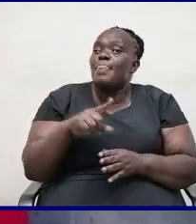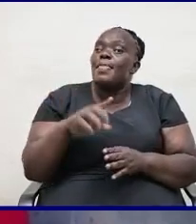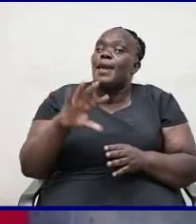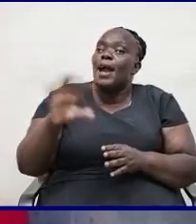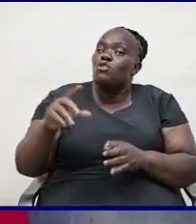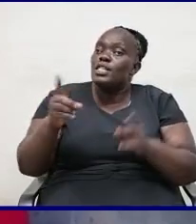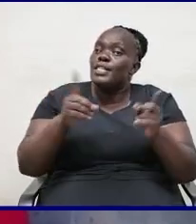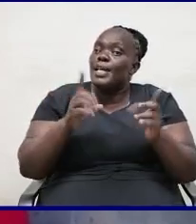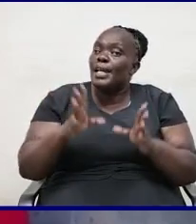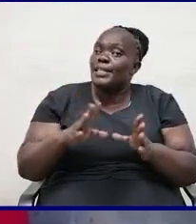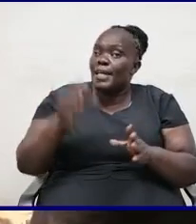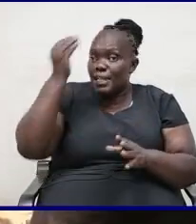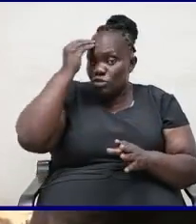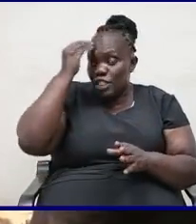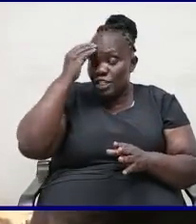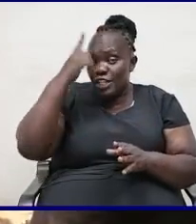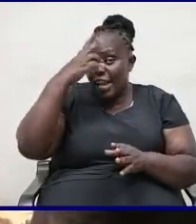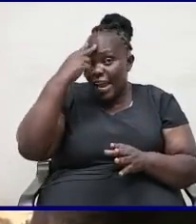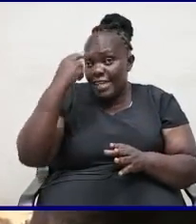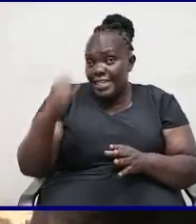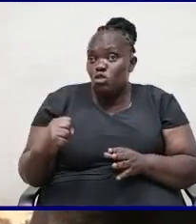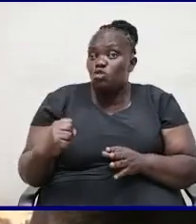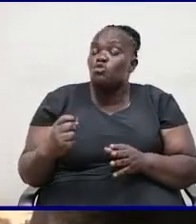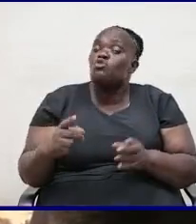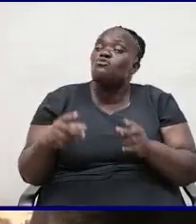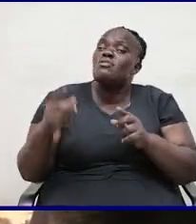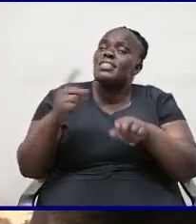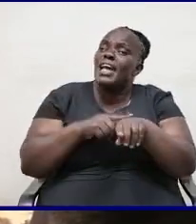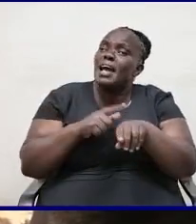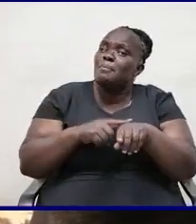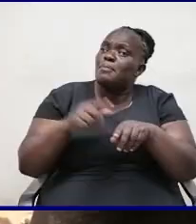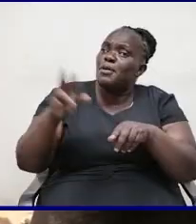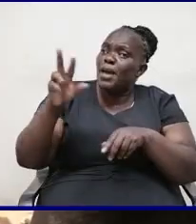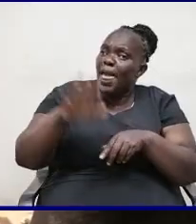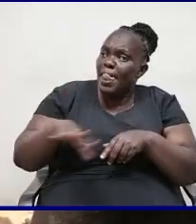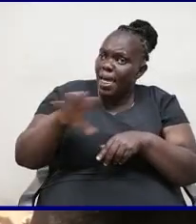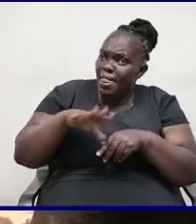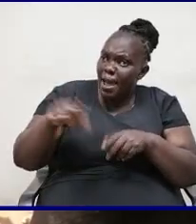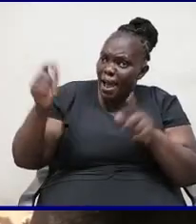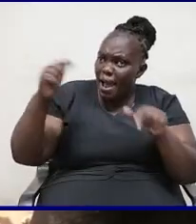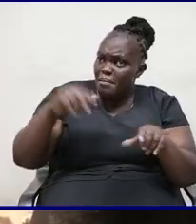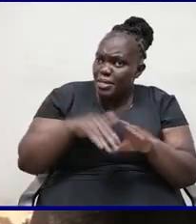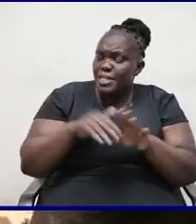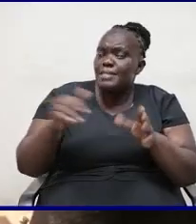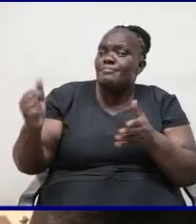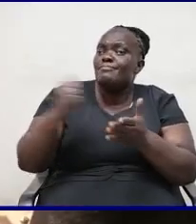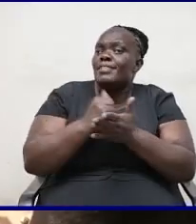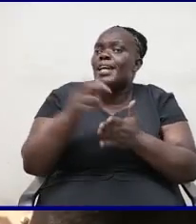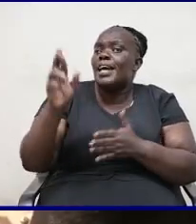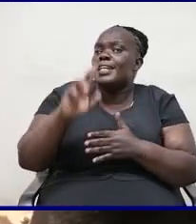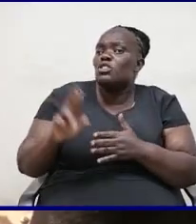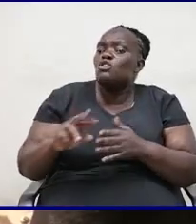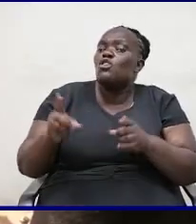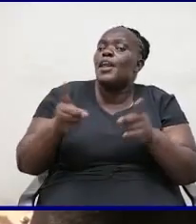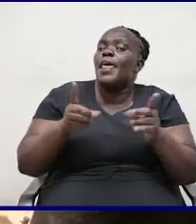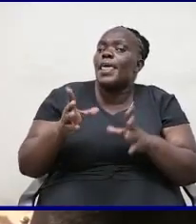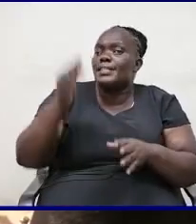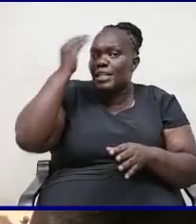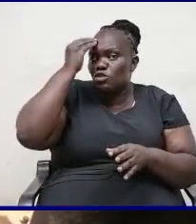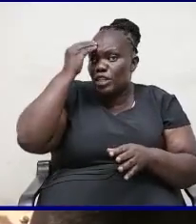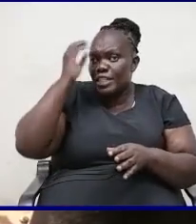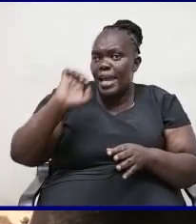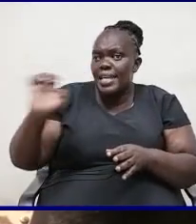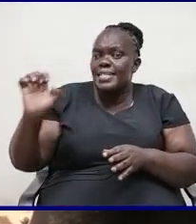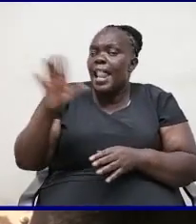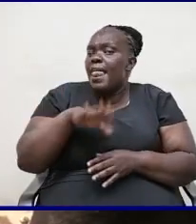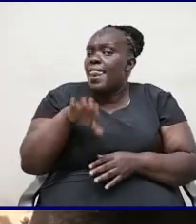as a county director of education, Kajiado. Okay. When the regions came in, I was appointed as regional director of education,